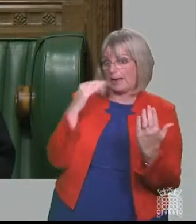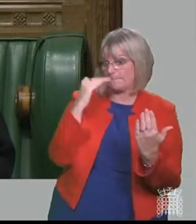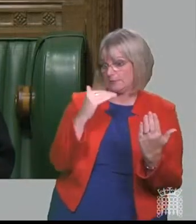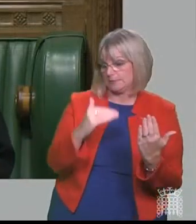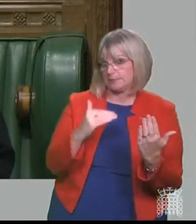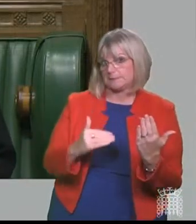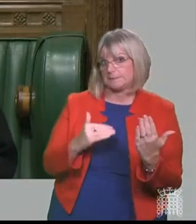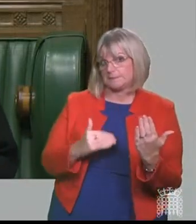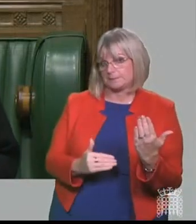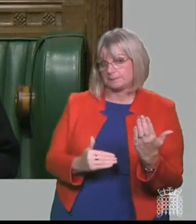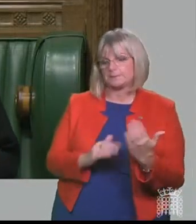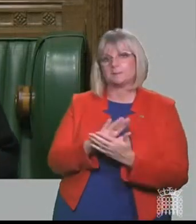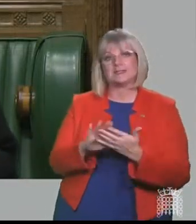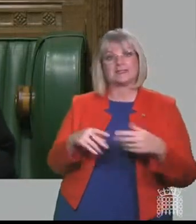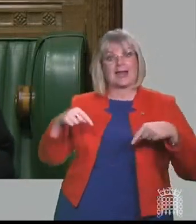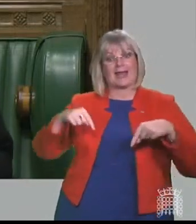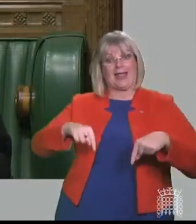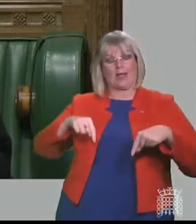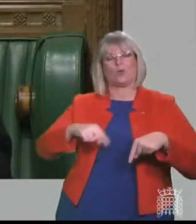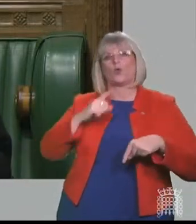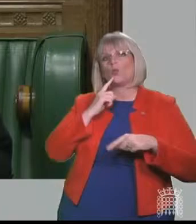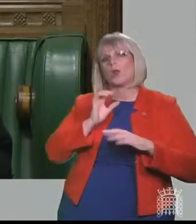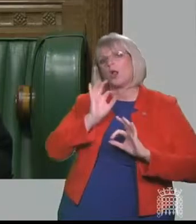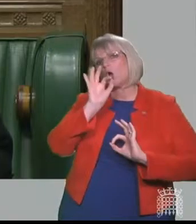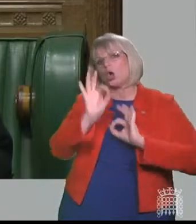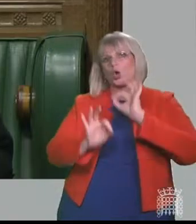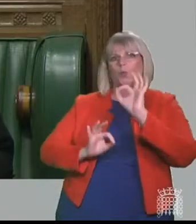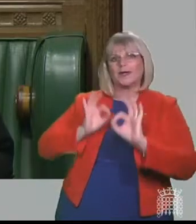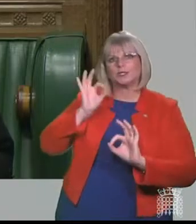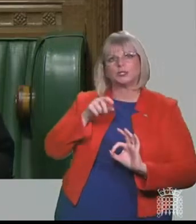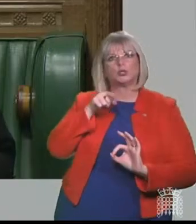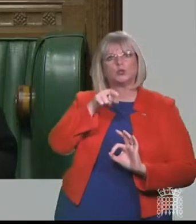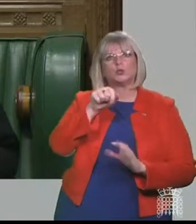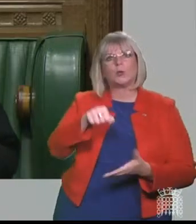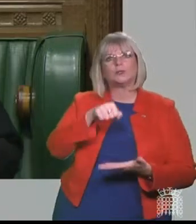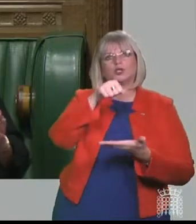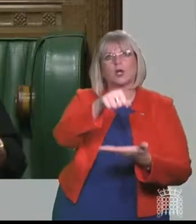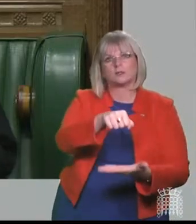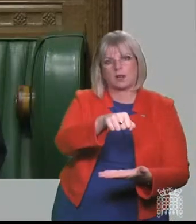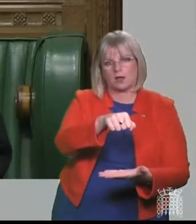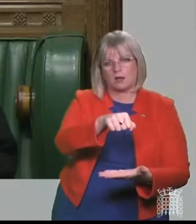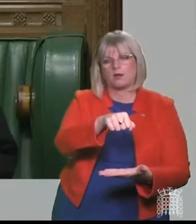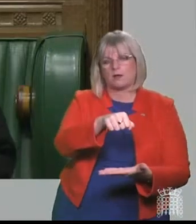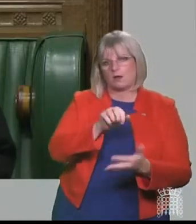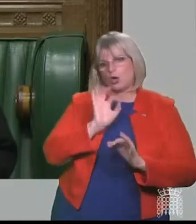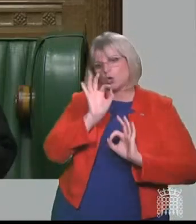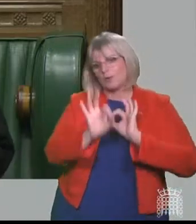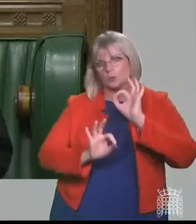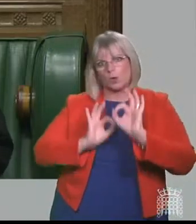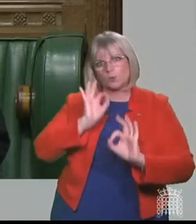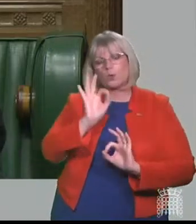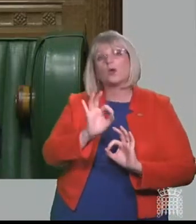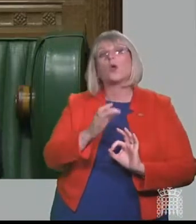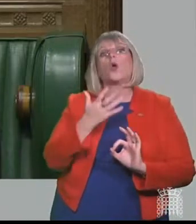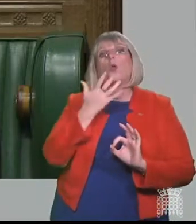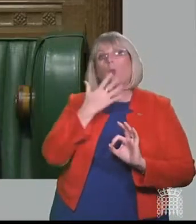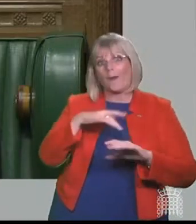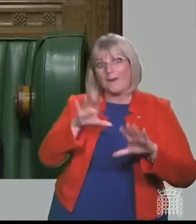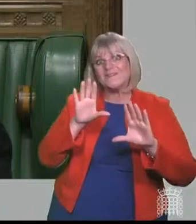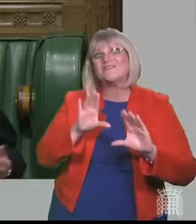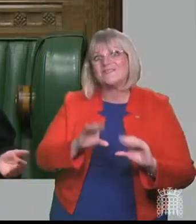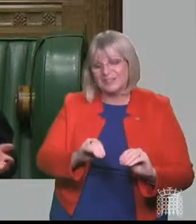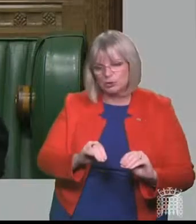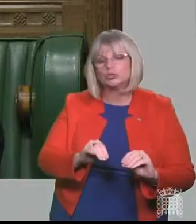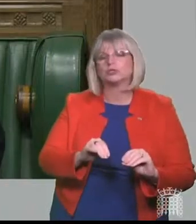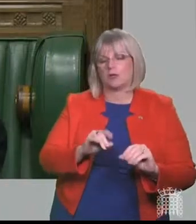the taking of questions to the Chancellor of the Exchequer. Once that has concluded, then we will go on to the